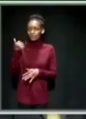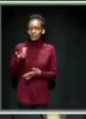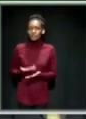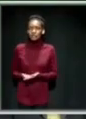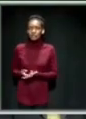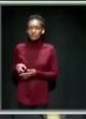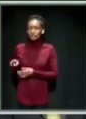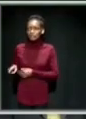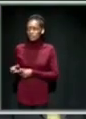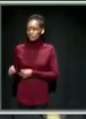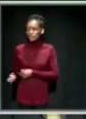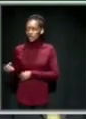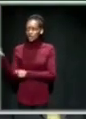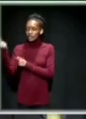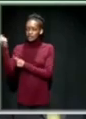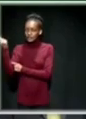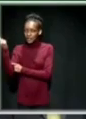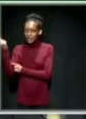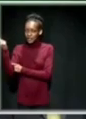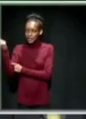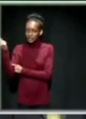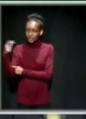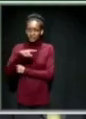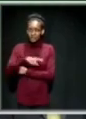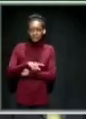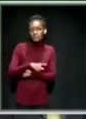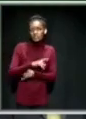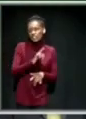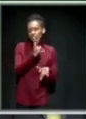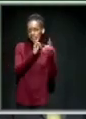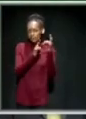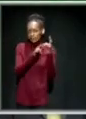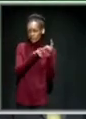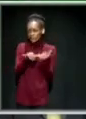same opportunities as the child with my suburbs. So we thank you for those wise words.